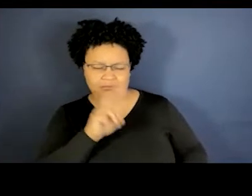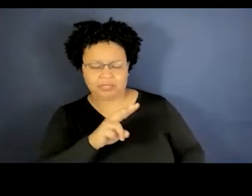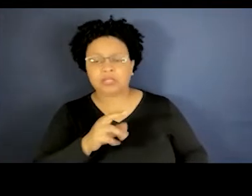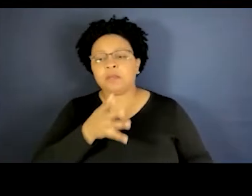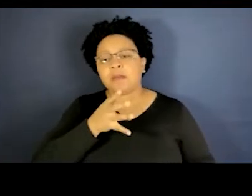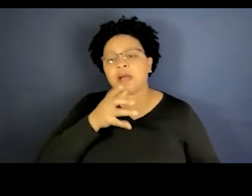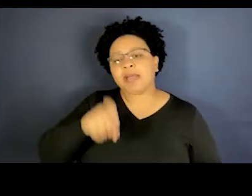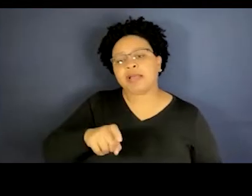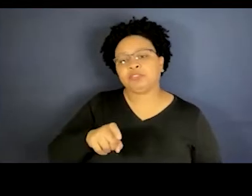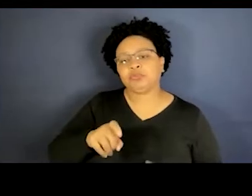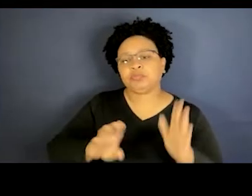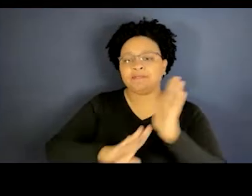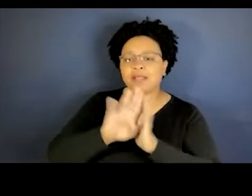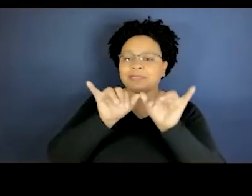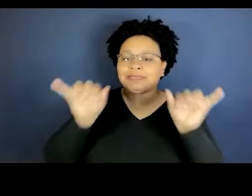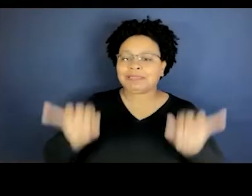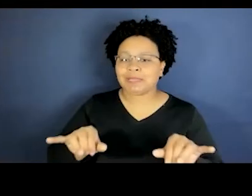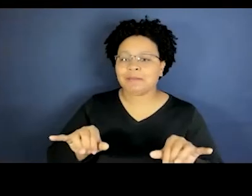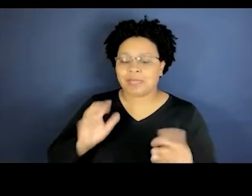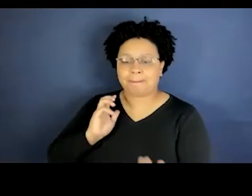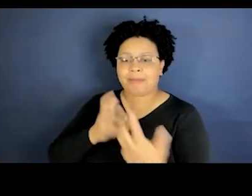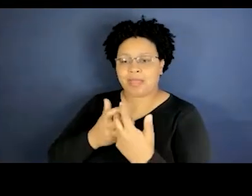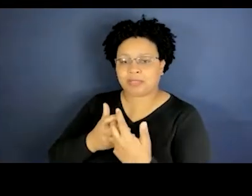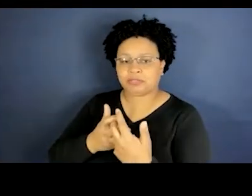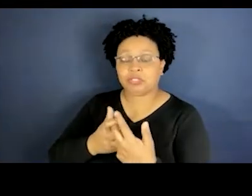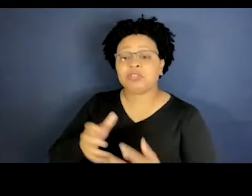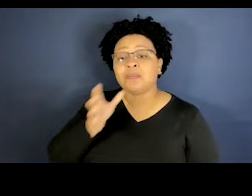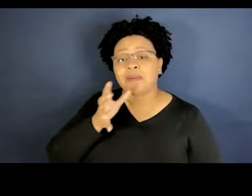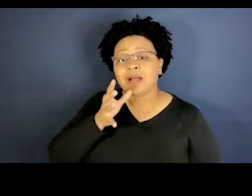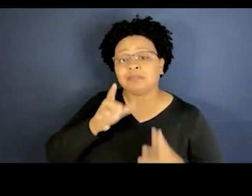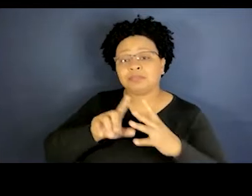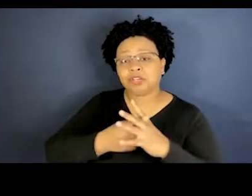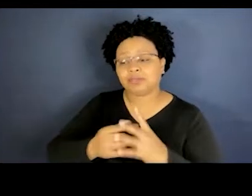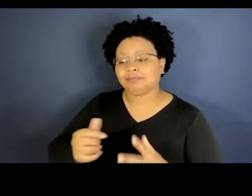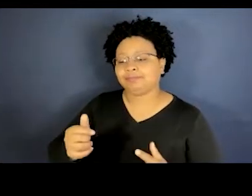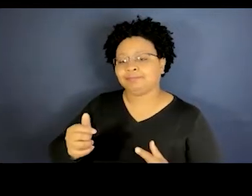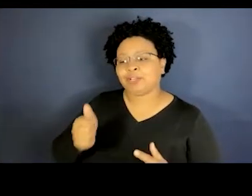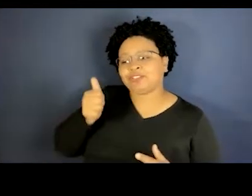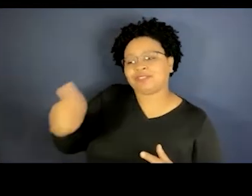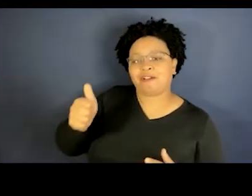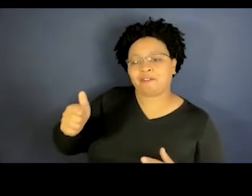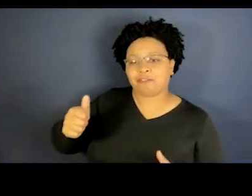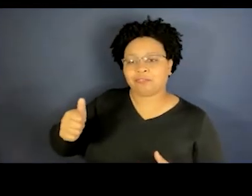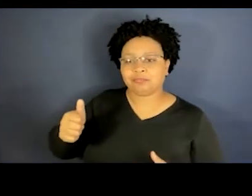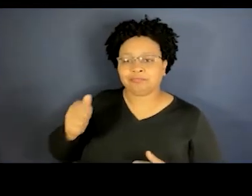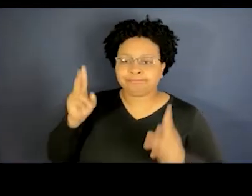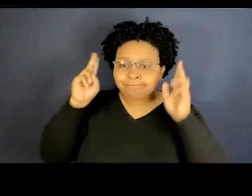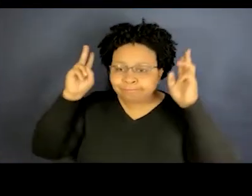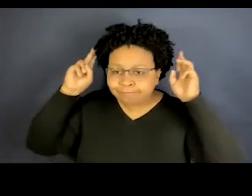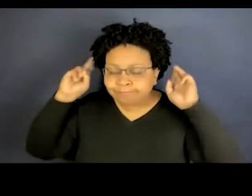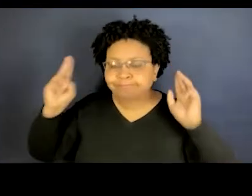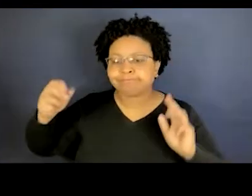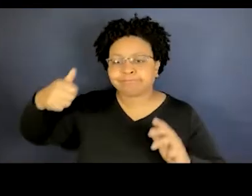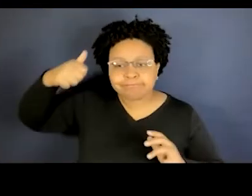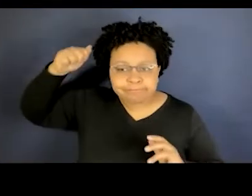So in developing that own system, she decided to do and started cutting at home. So for one of the things she stated and things that were really powerful